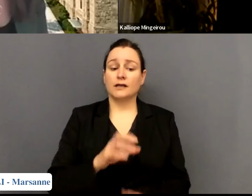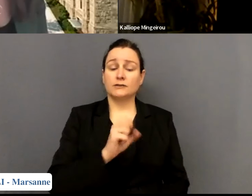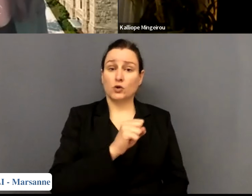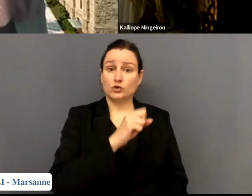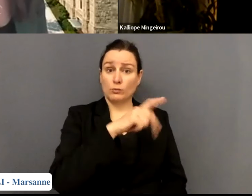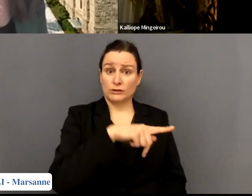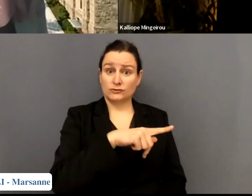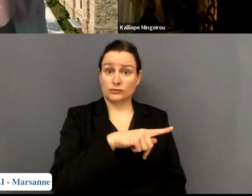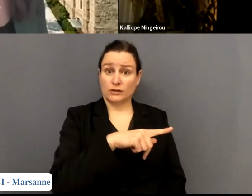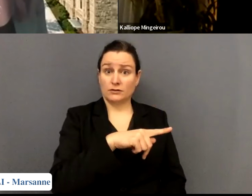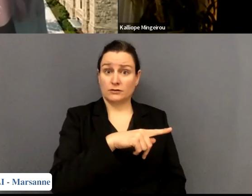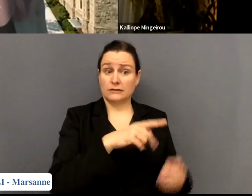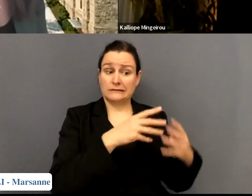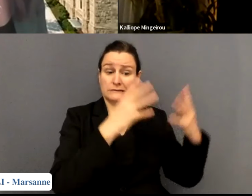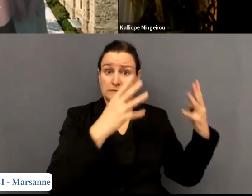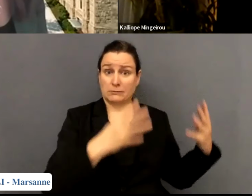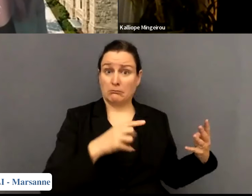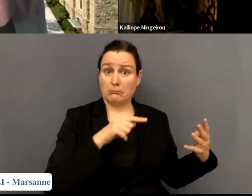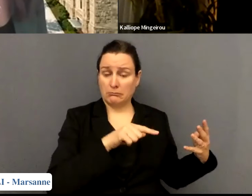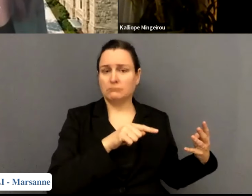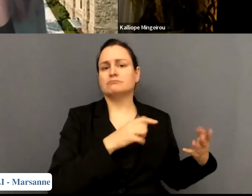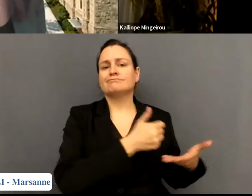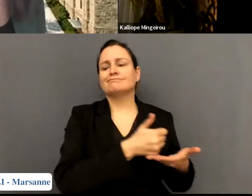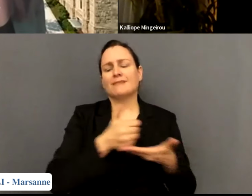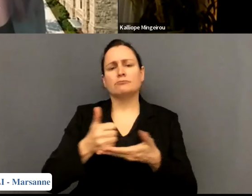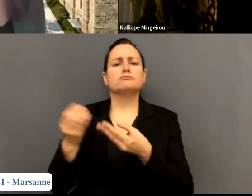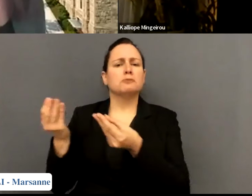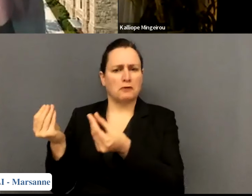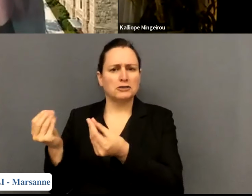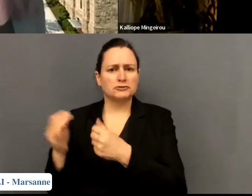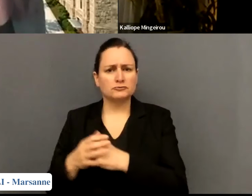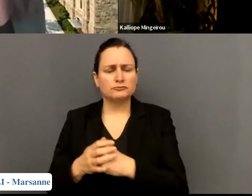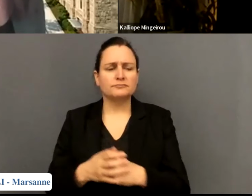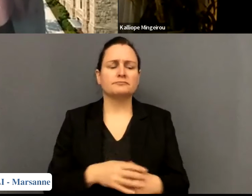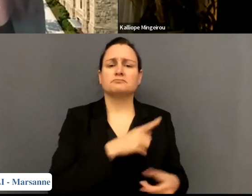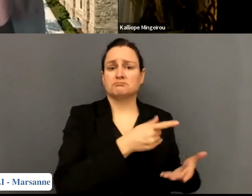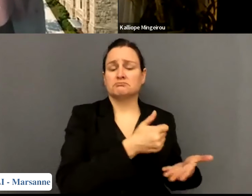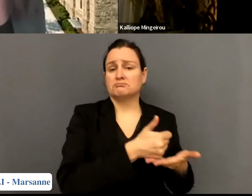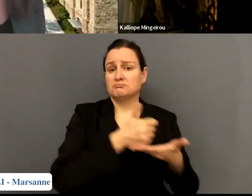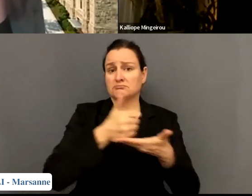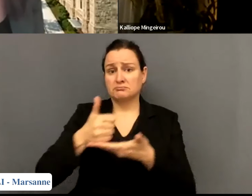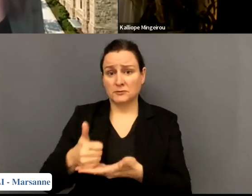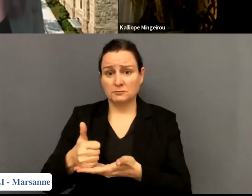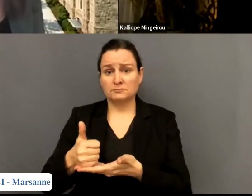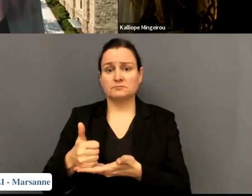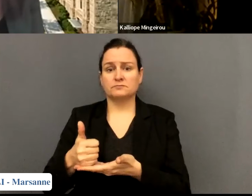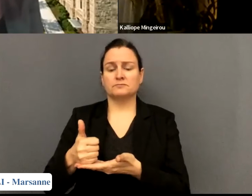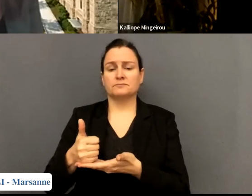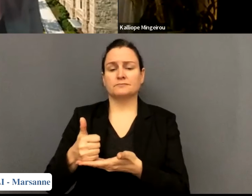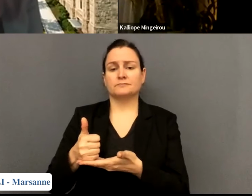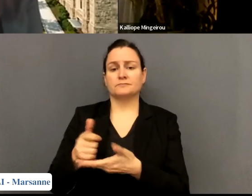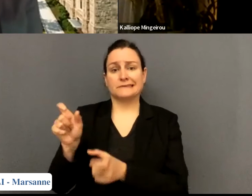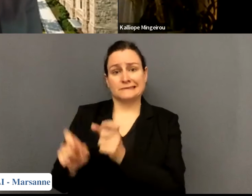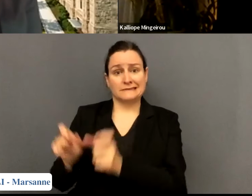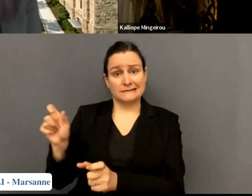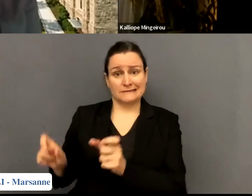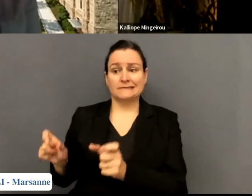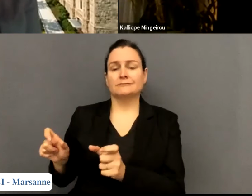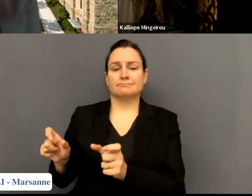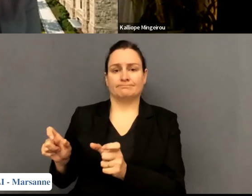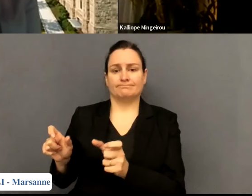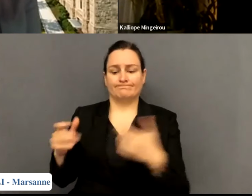household financial stress, and they can also support survivors in the aftermath of violence